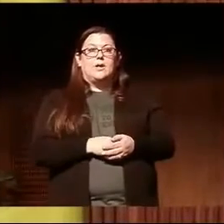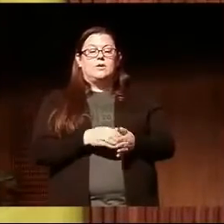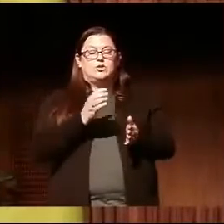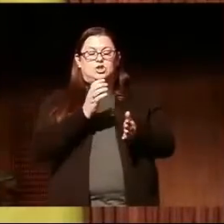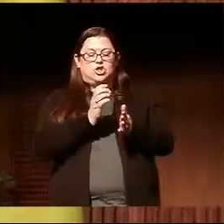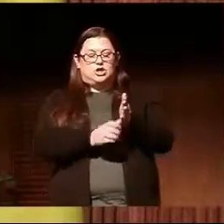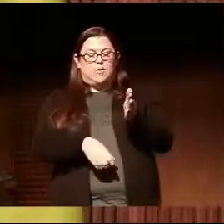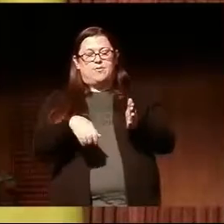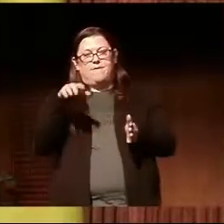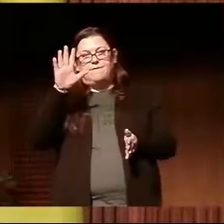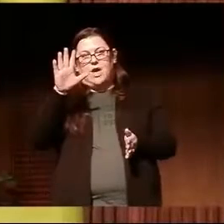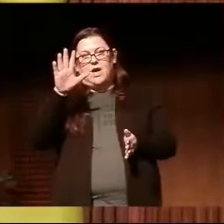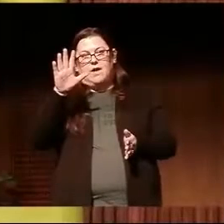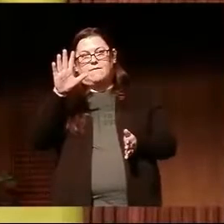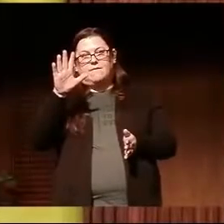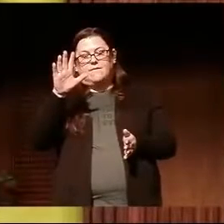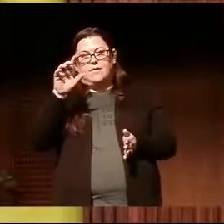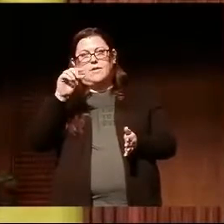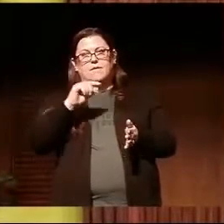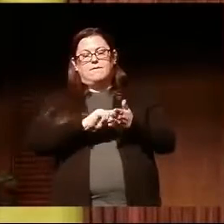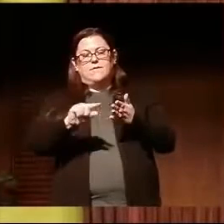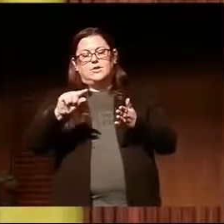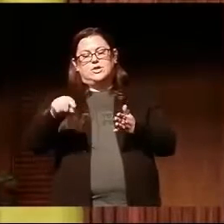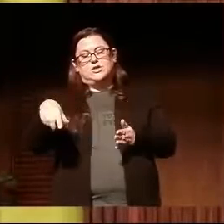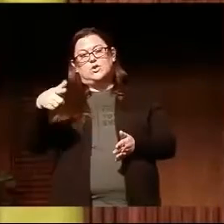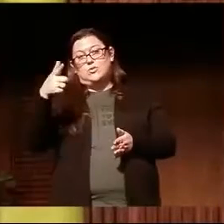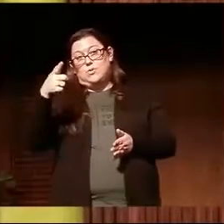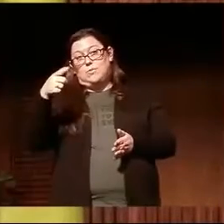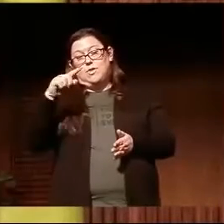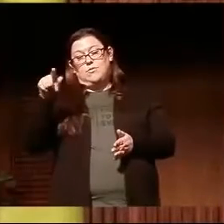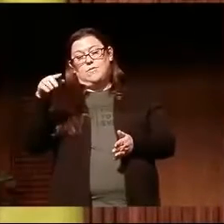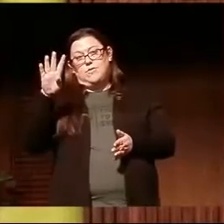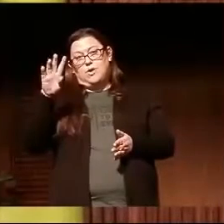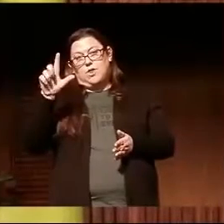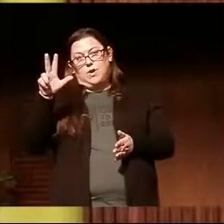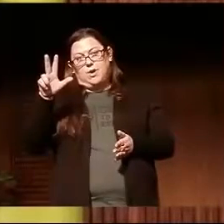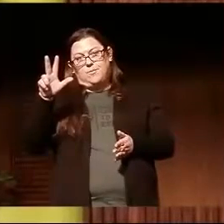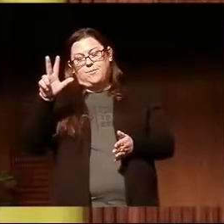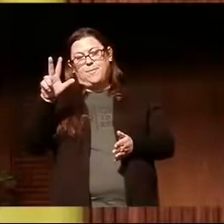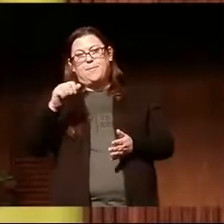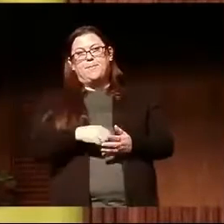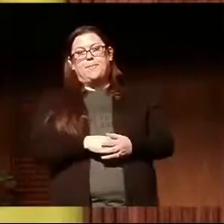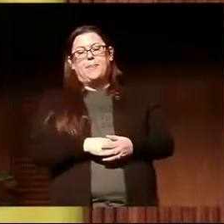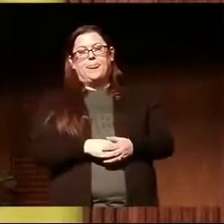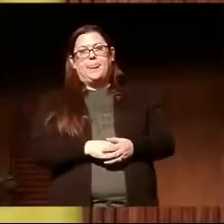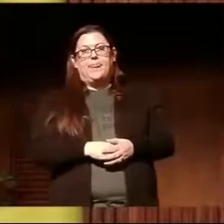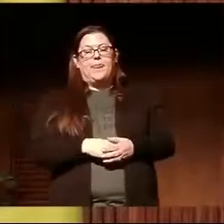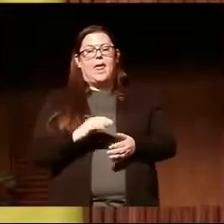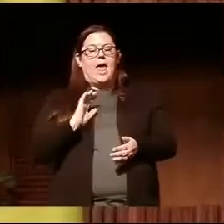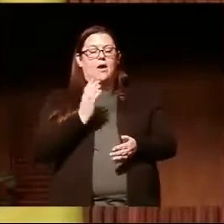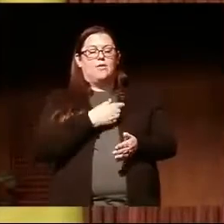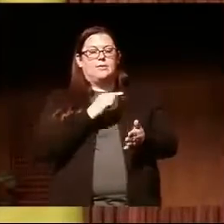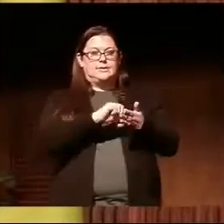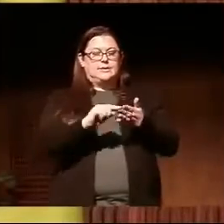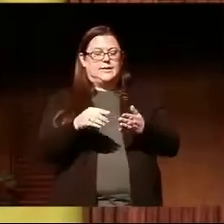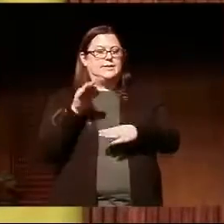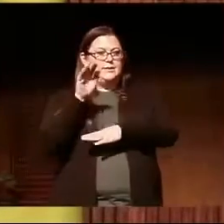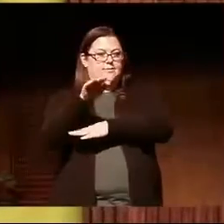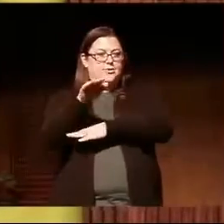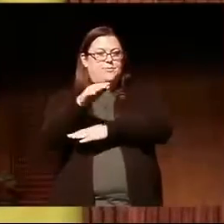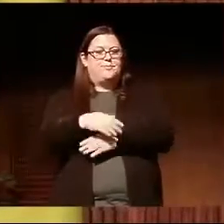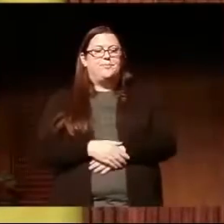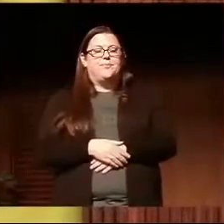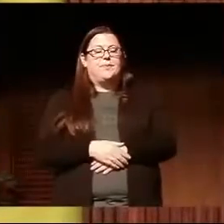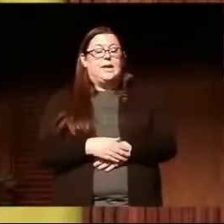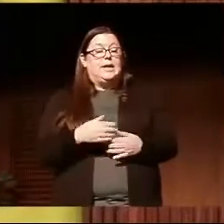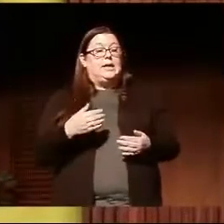Mark, chapter 5, verses 21 through 43. This will be our text this afternoon.